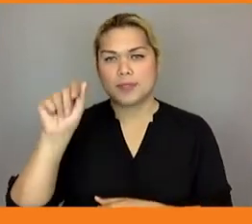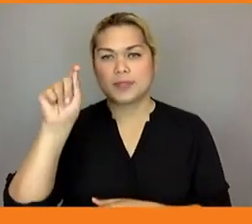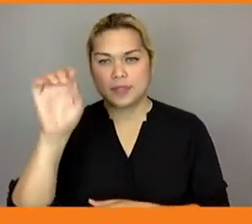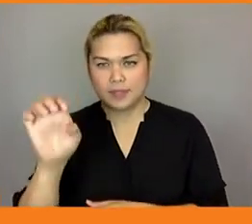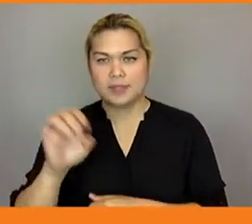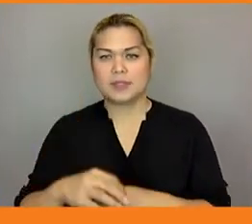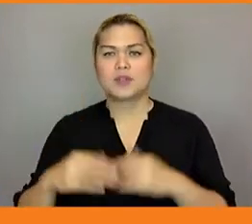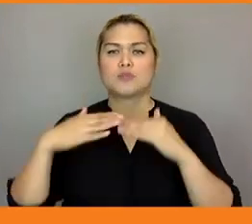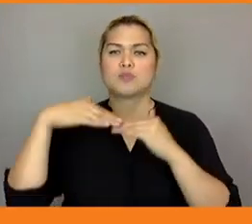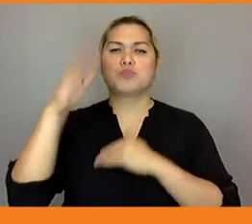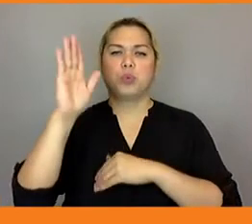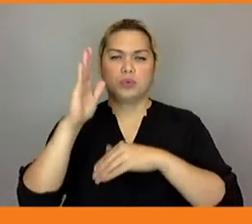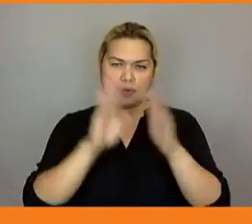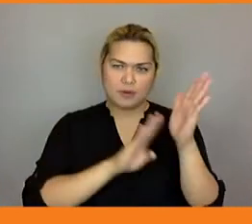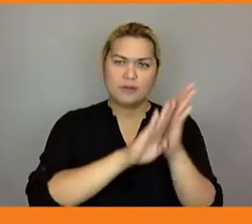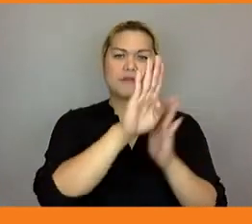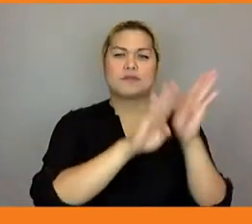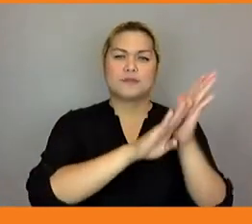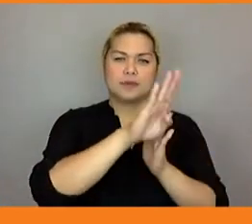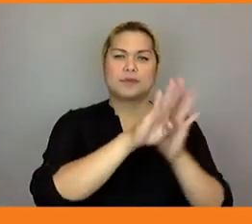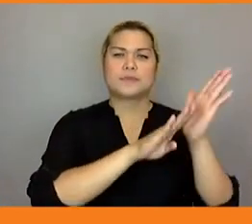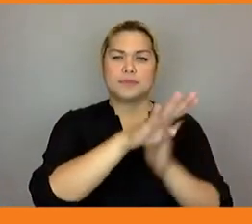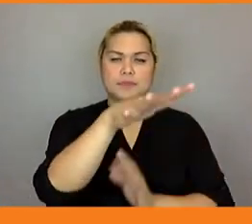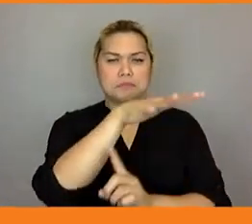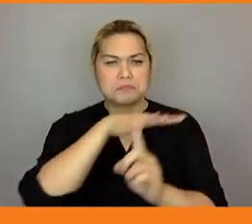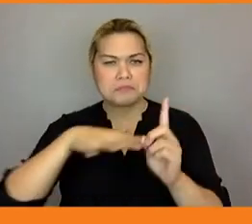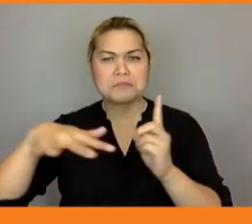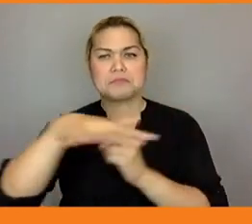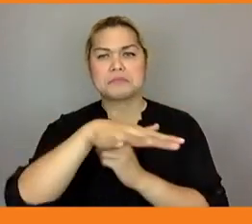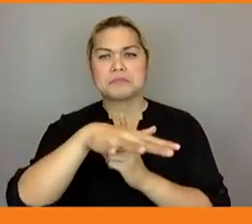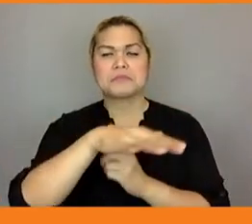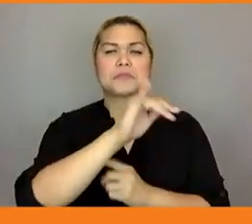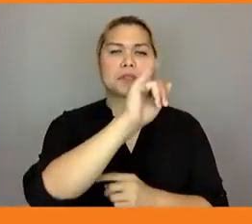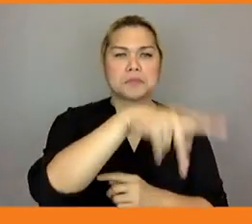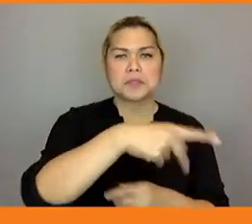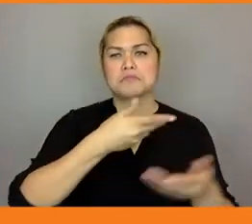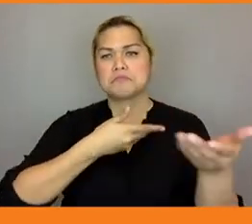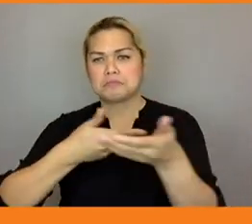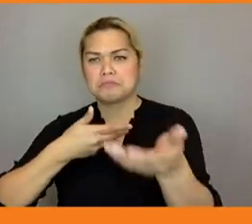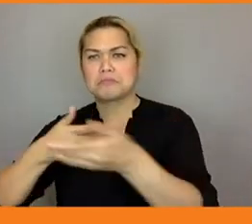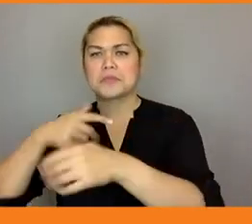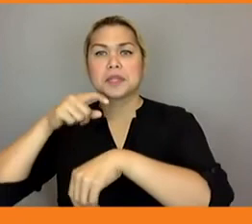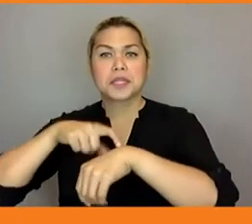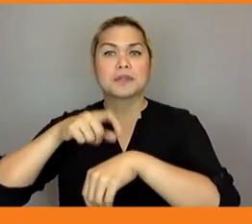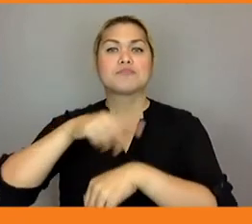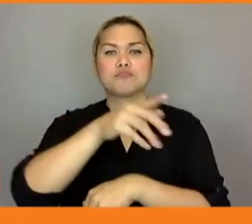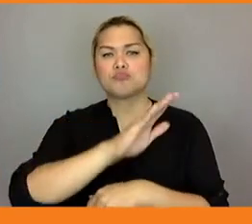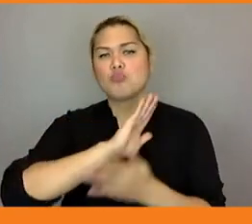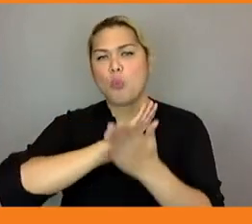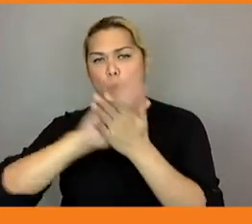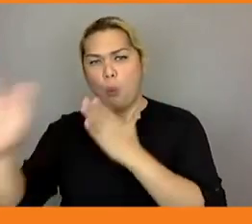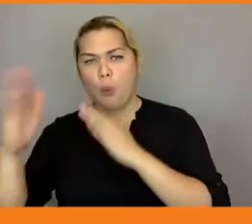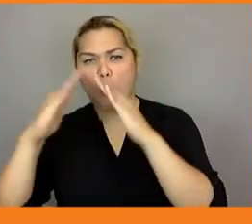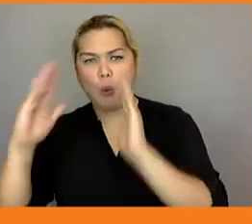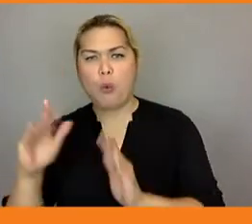environment, indigenous people, and resettlement safeguards, as well as tackle possible new standards on